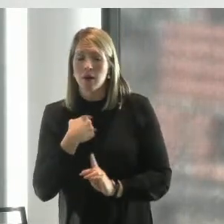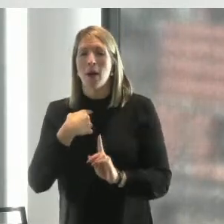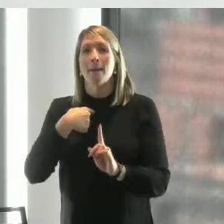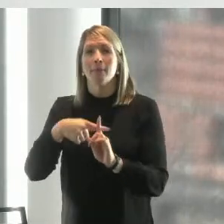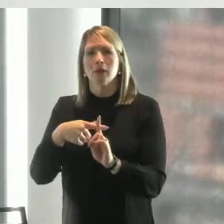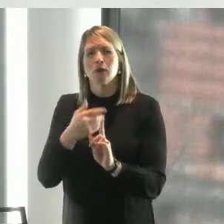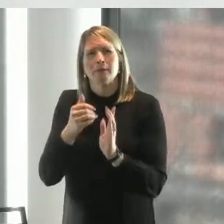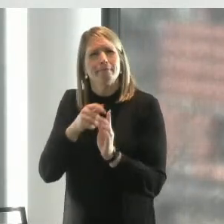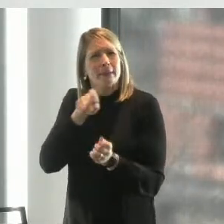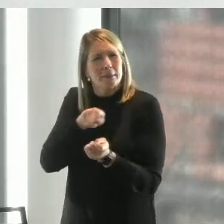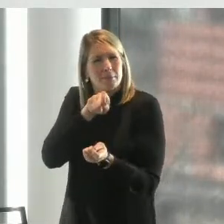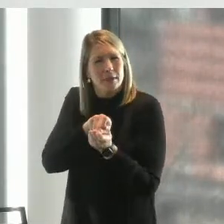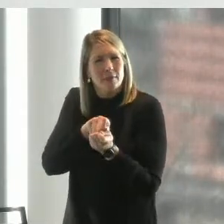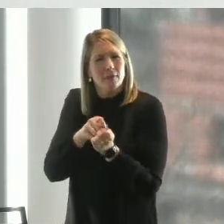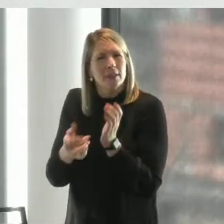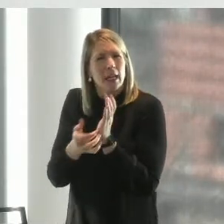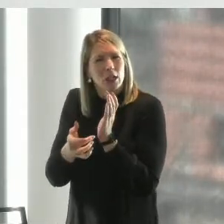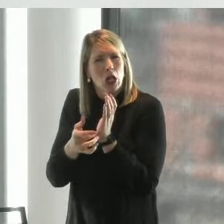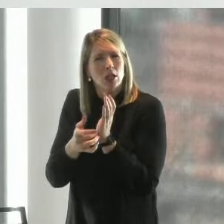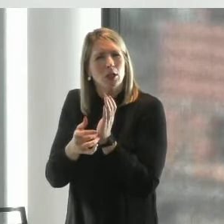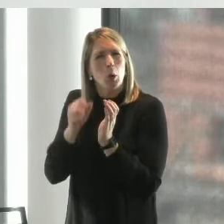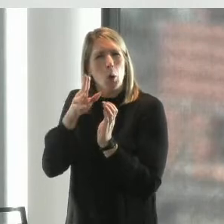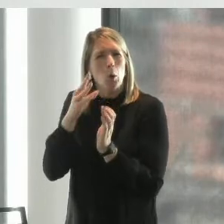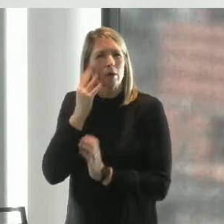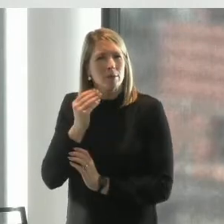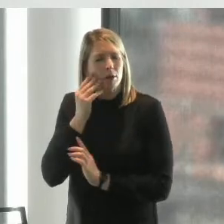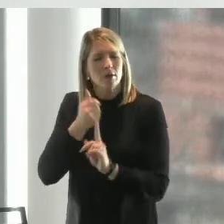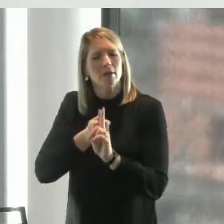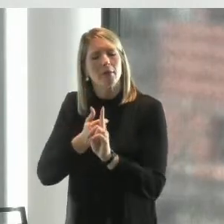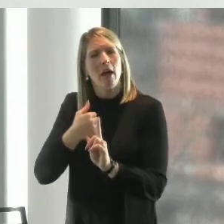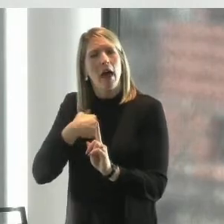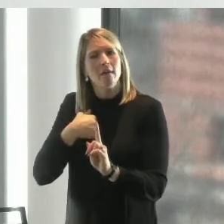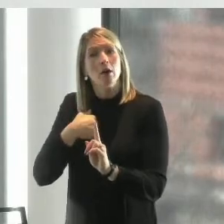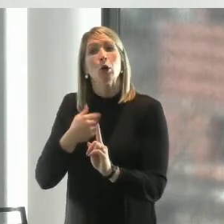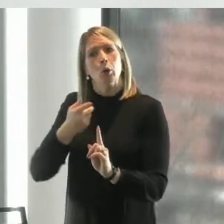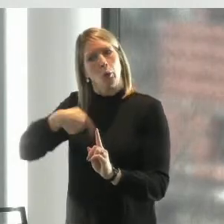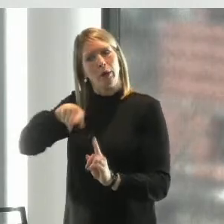experiences. That specialized experience is particularly needed